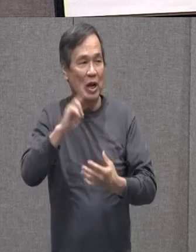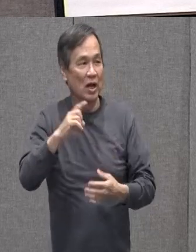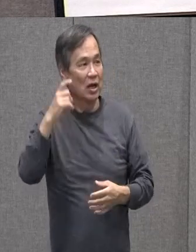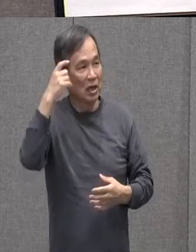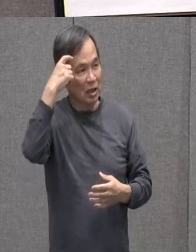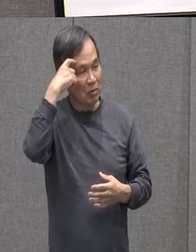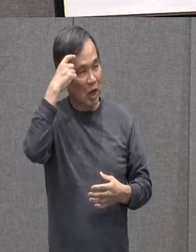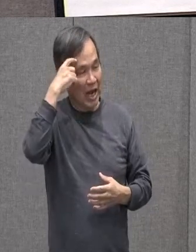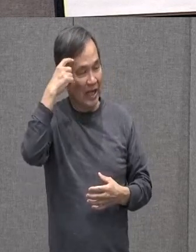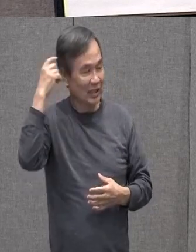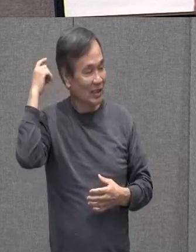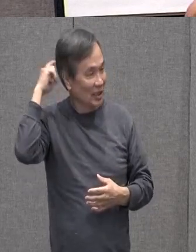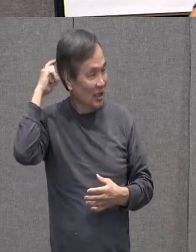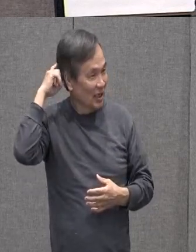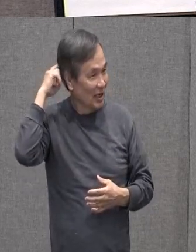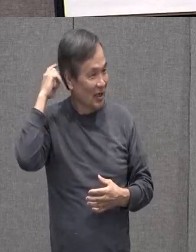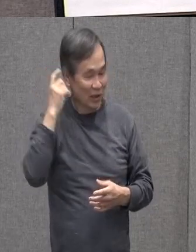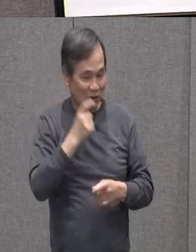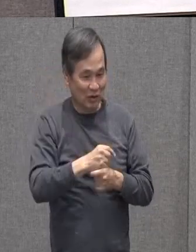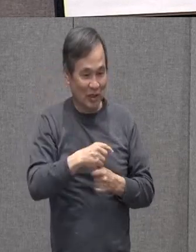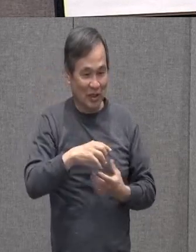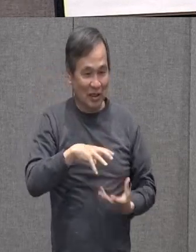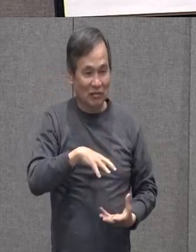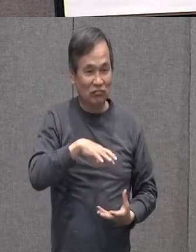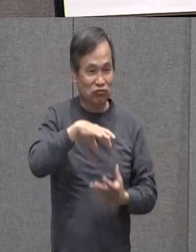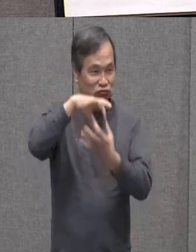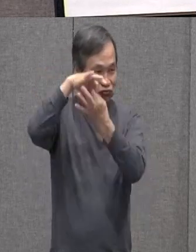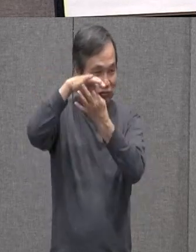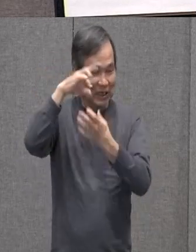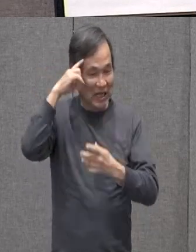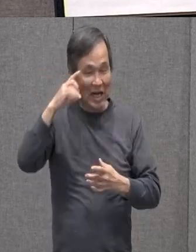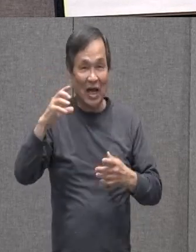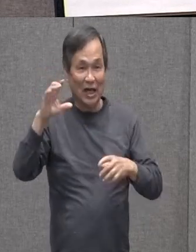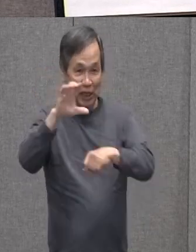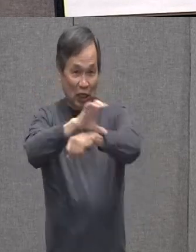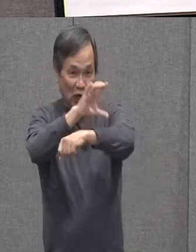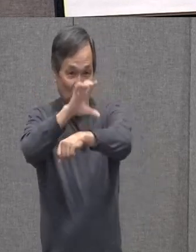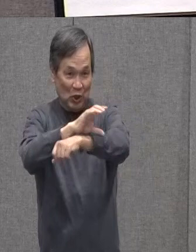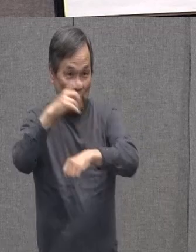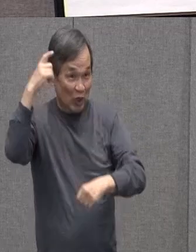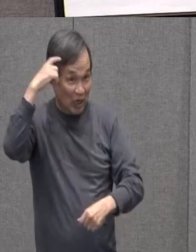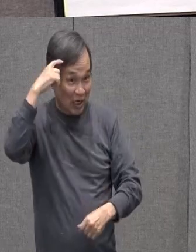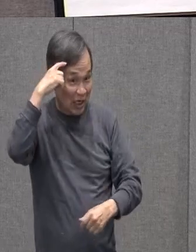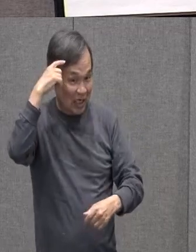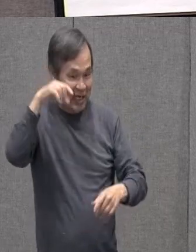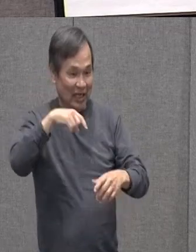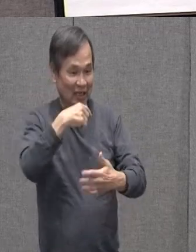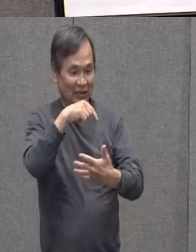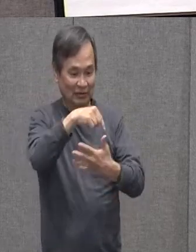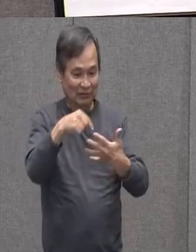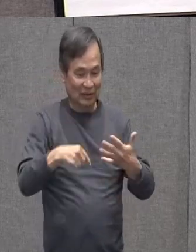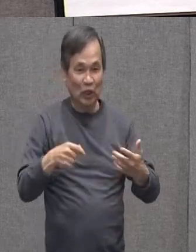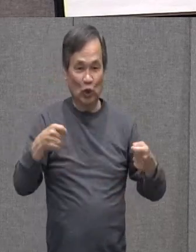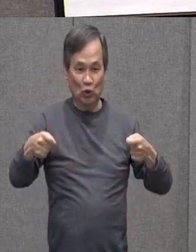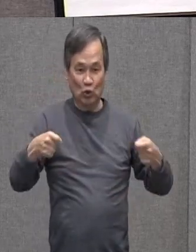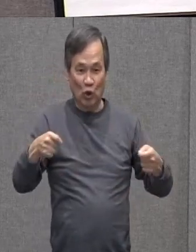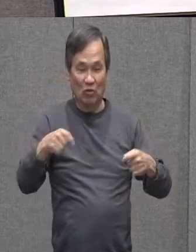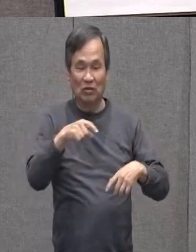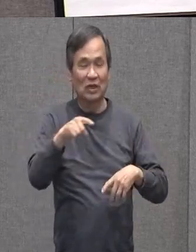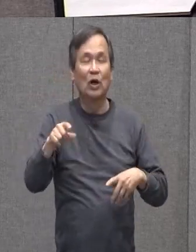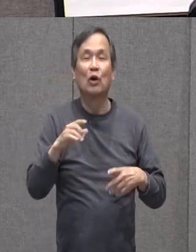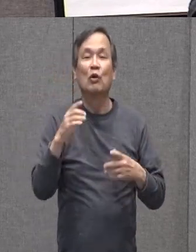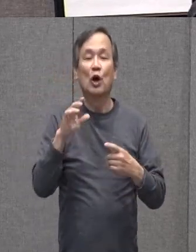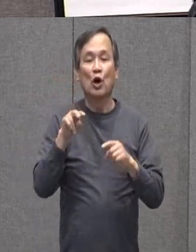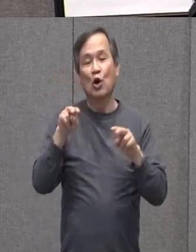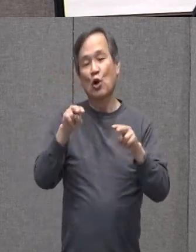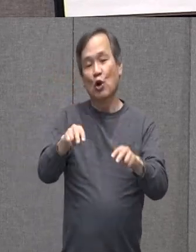brain. Yes. Excellent. Kind of like a computer or a controller. And we're going to talk about those when we look at robots a little bit more. Yes. Well,